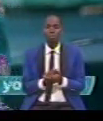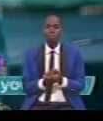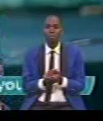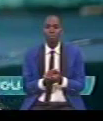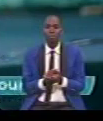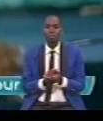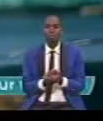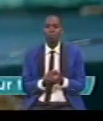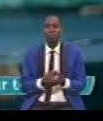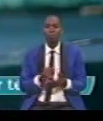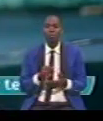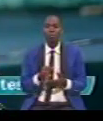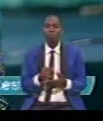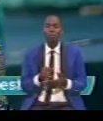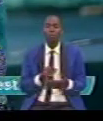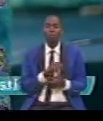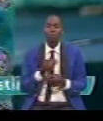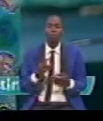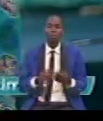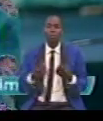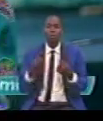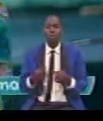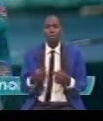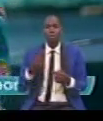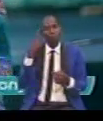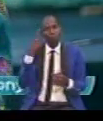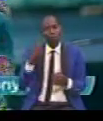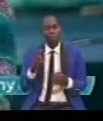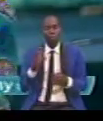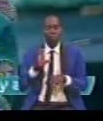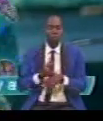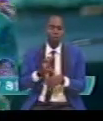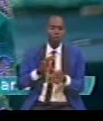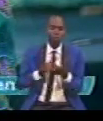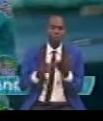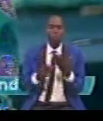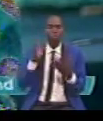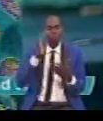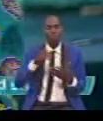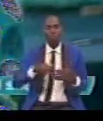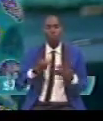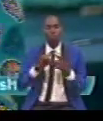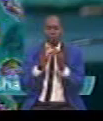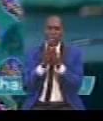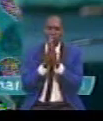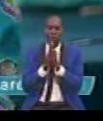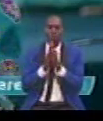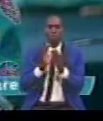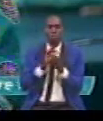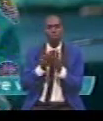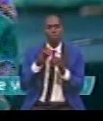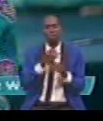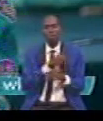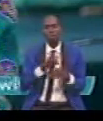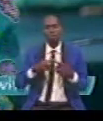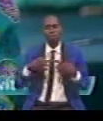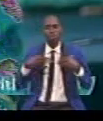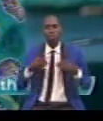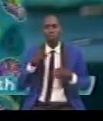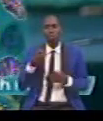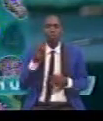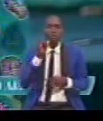I was going, when we came to the meetings, I was still believing the Lord to heal me. So yesterday I was telling my